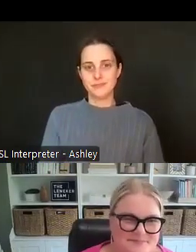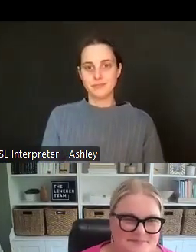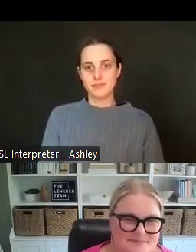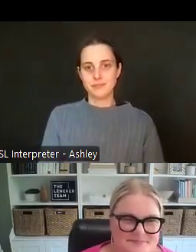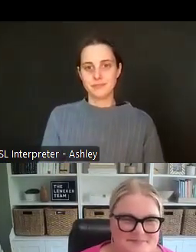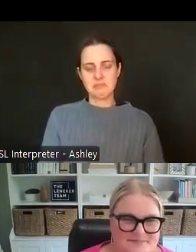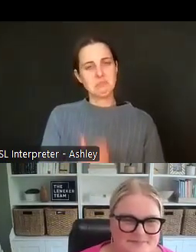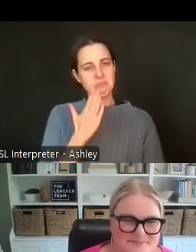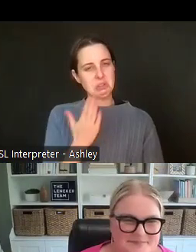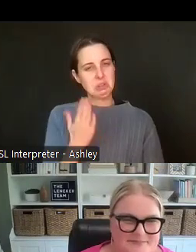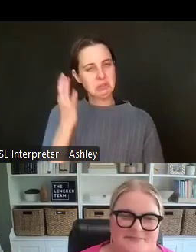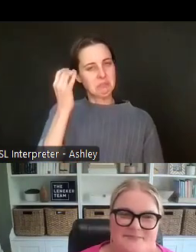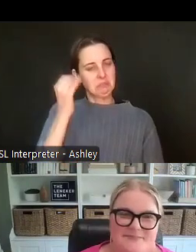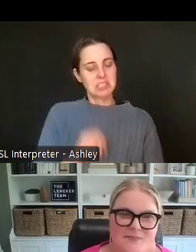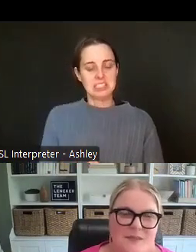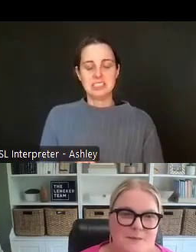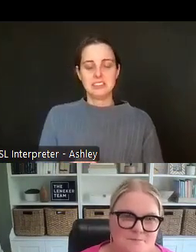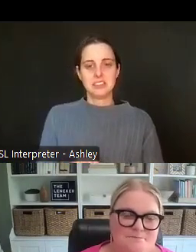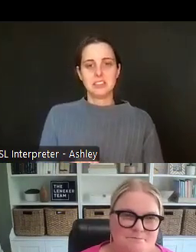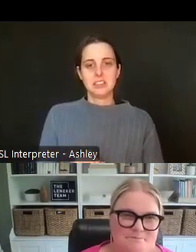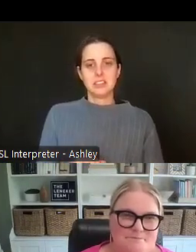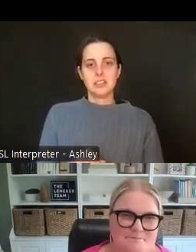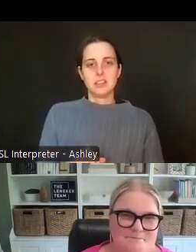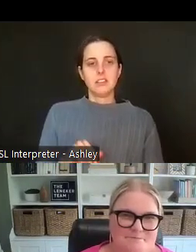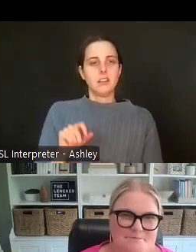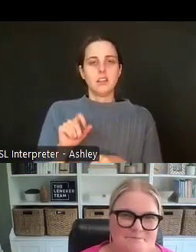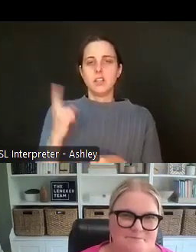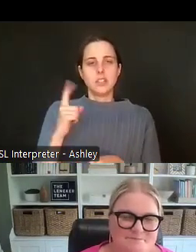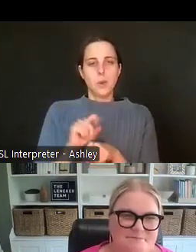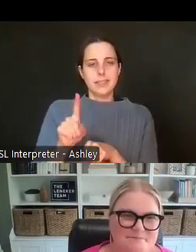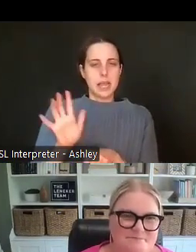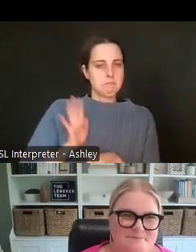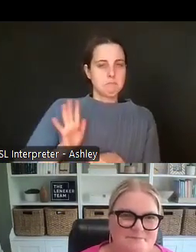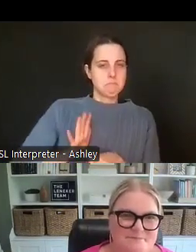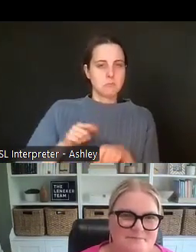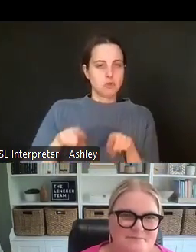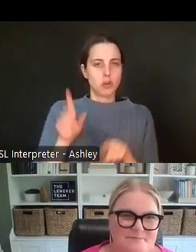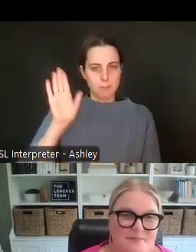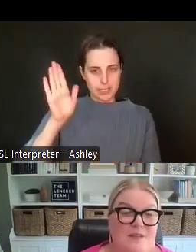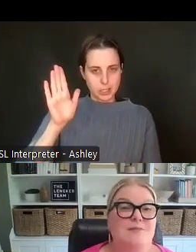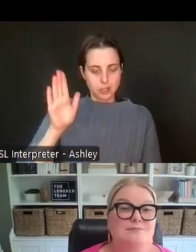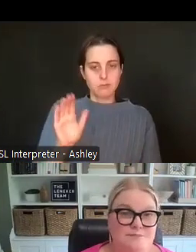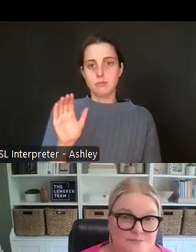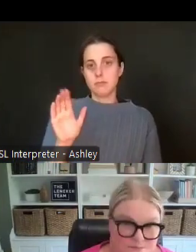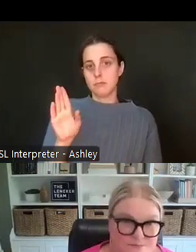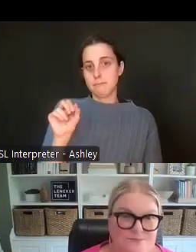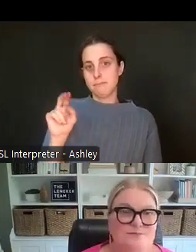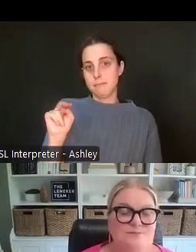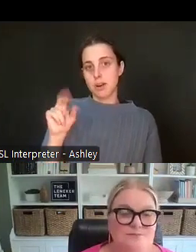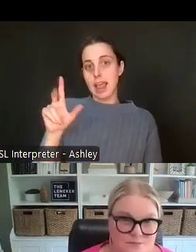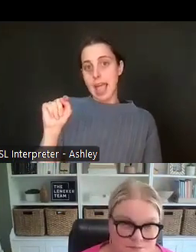thought-provoking question. So they said, so this was sent earlier in the presentation, instead of burnout, which focuses on the